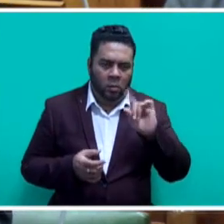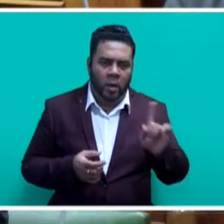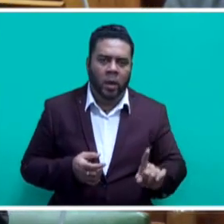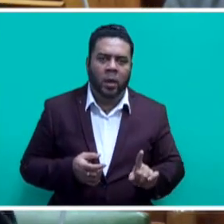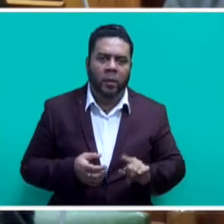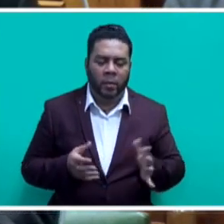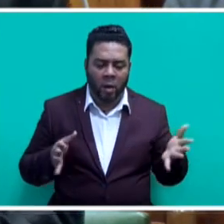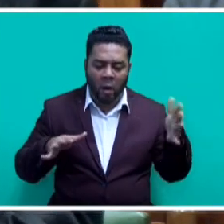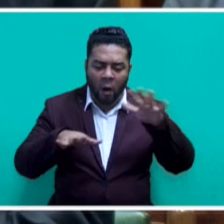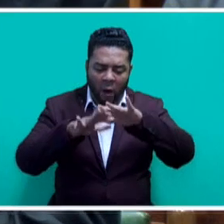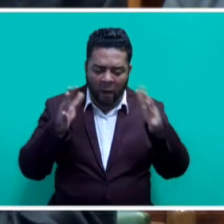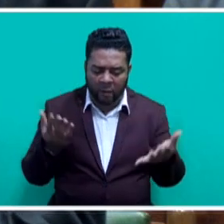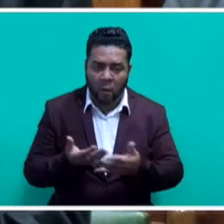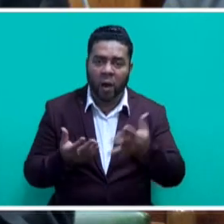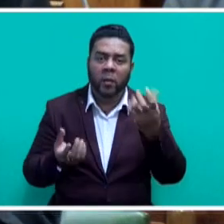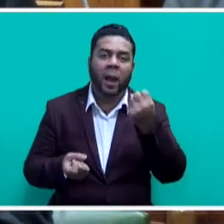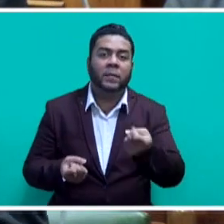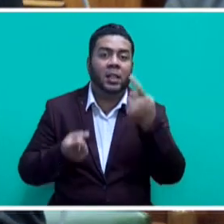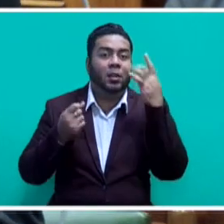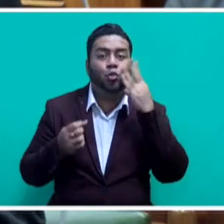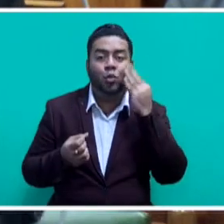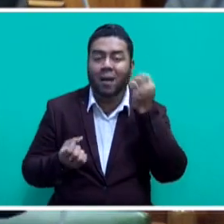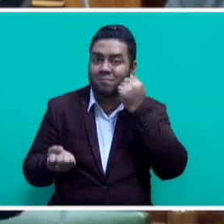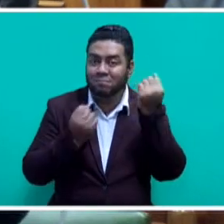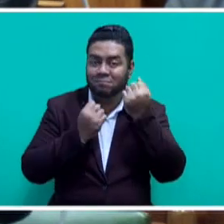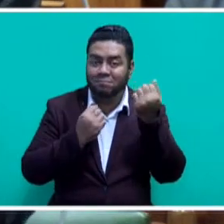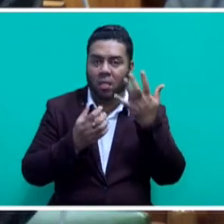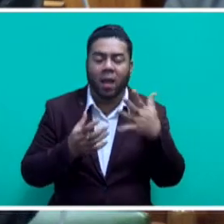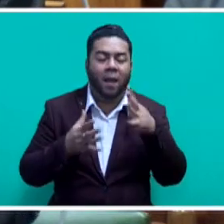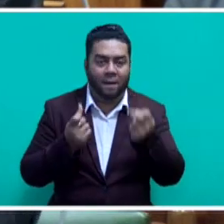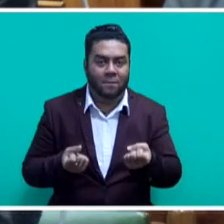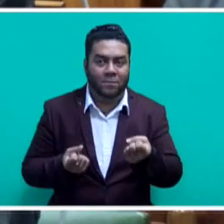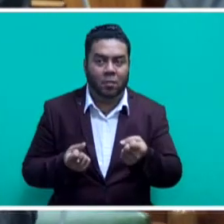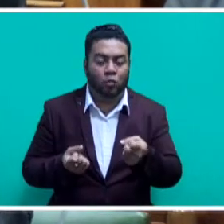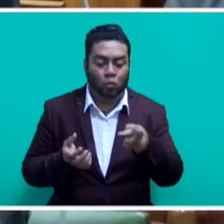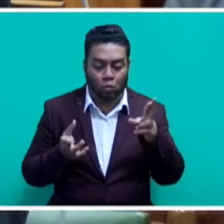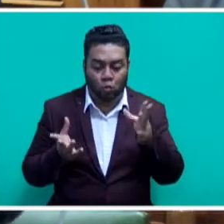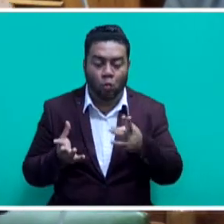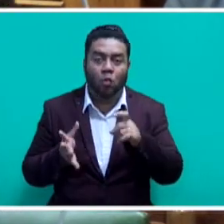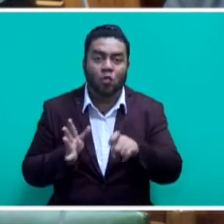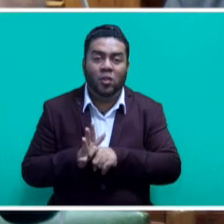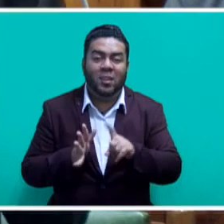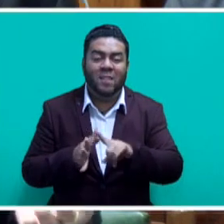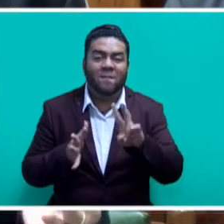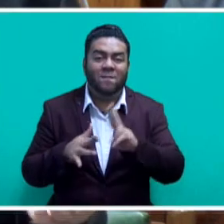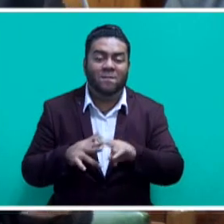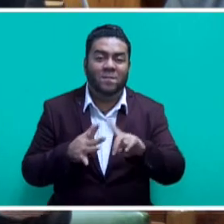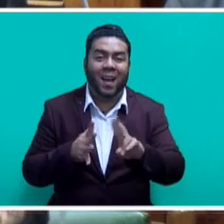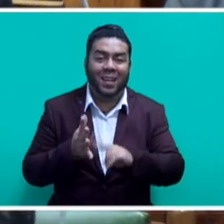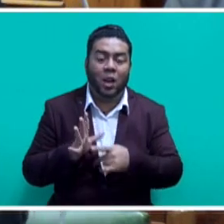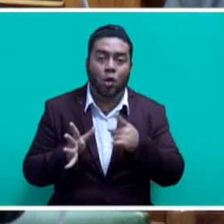whole of the world where the sugar industry is, they have refineries together attached to it, they have